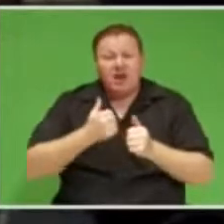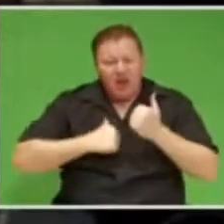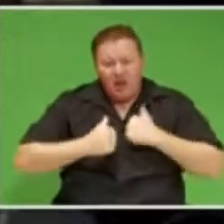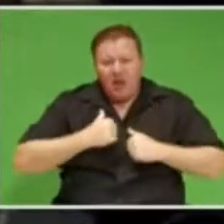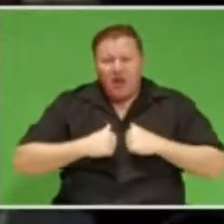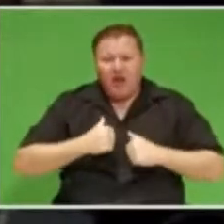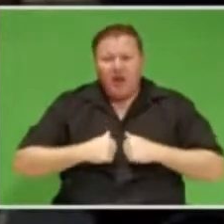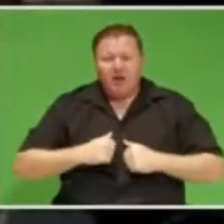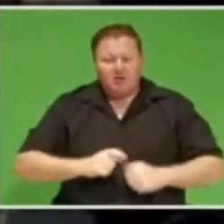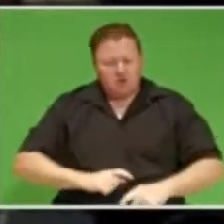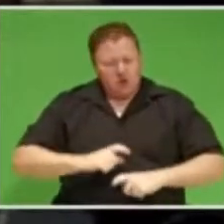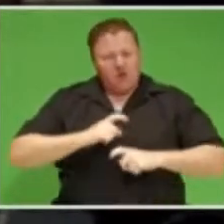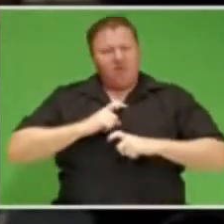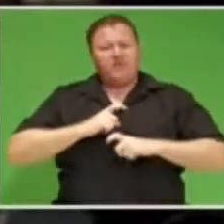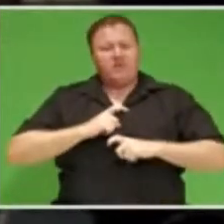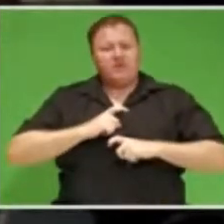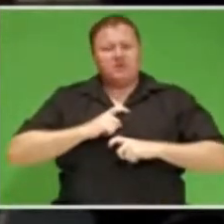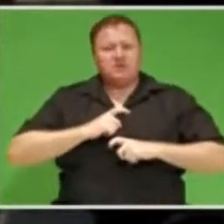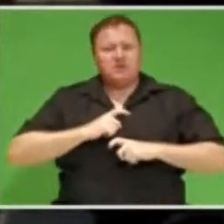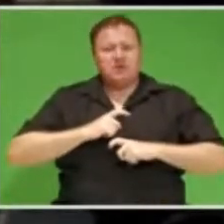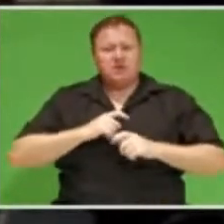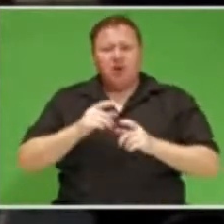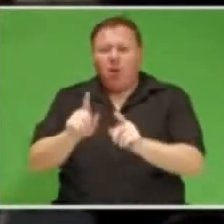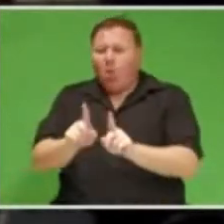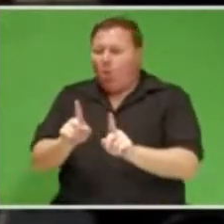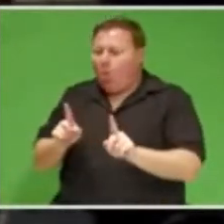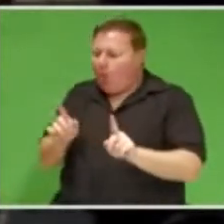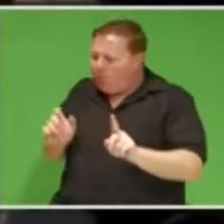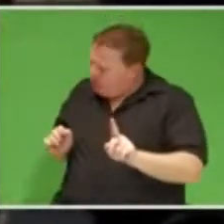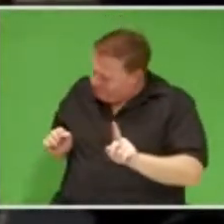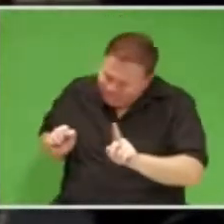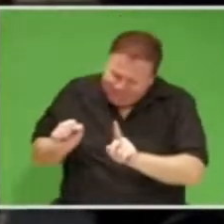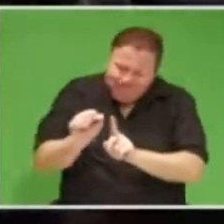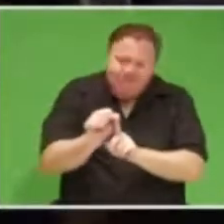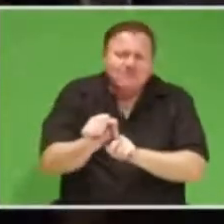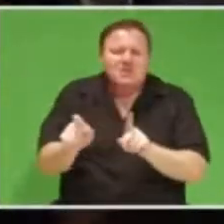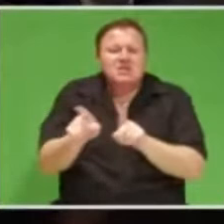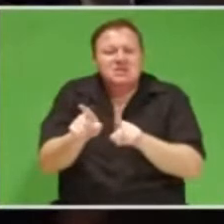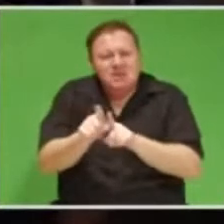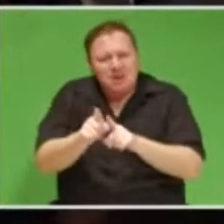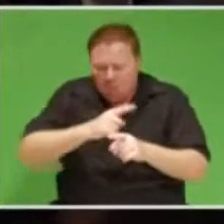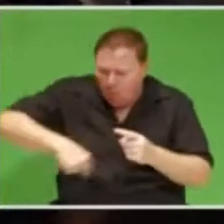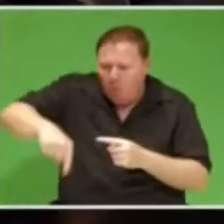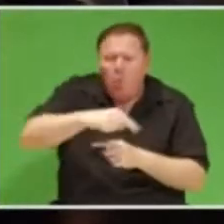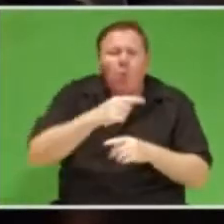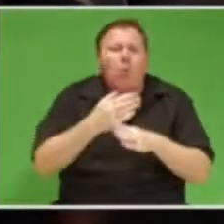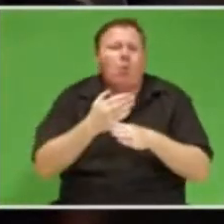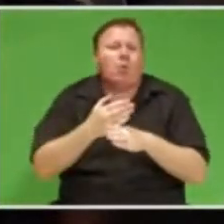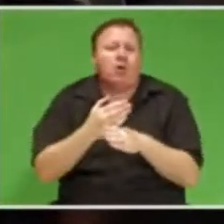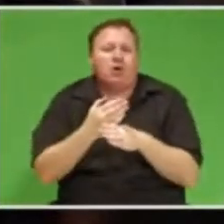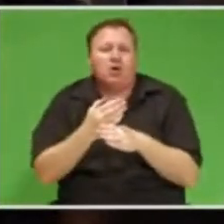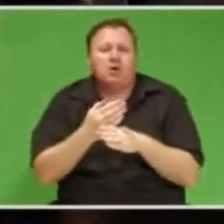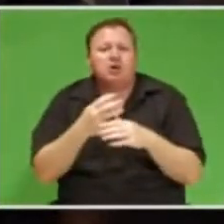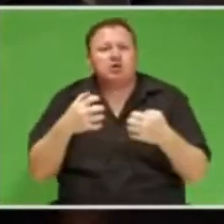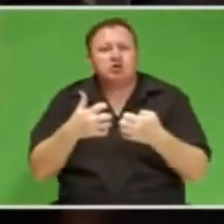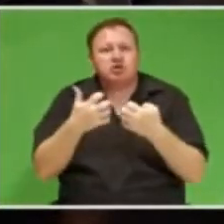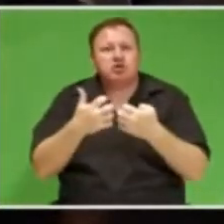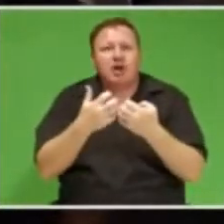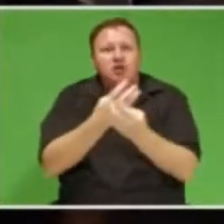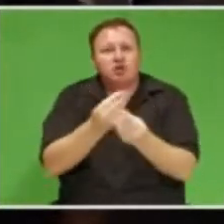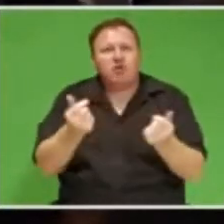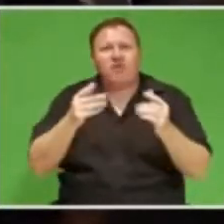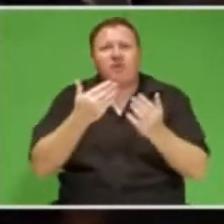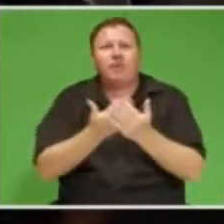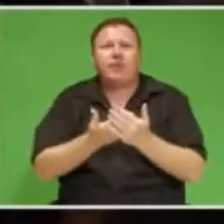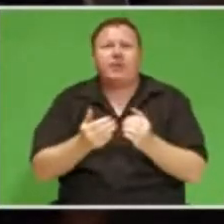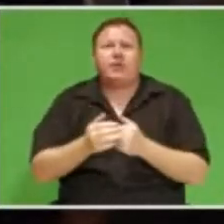decisively, leaving no one behind, we will be able to resolve our challenges. This